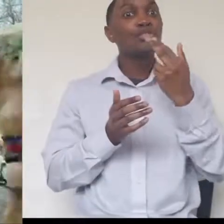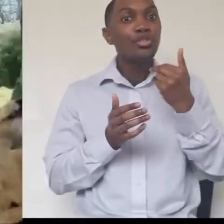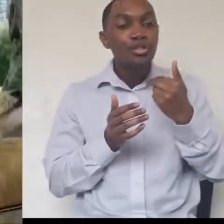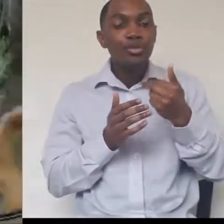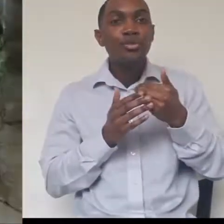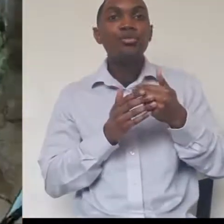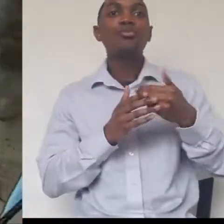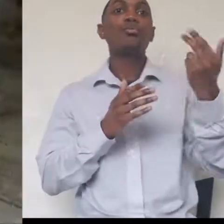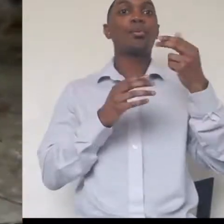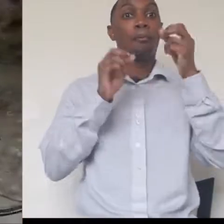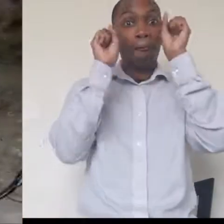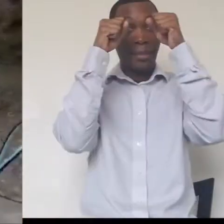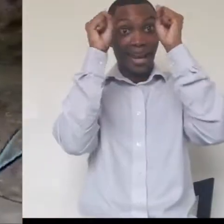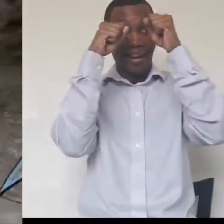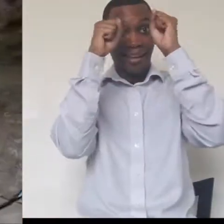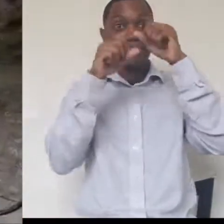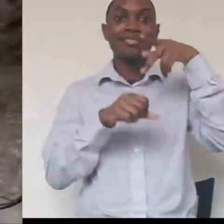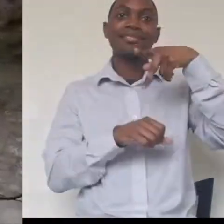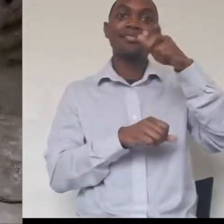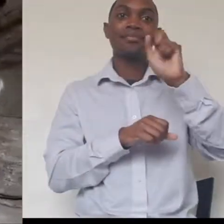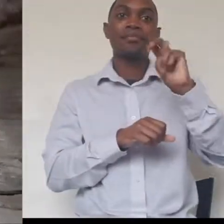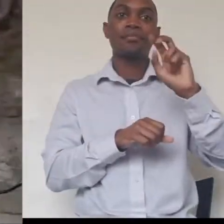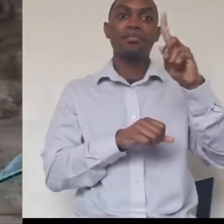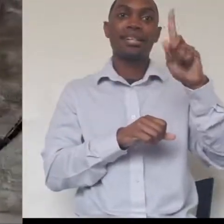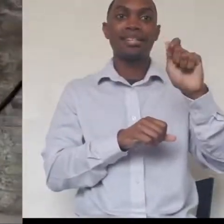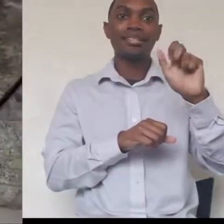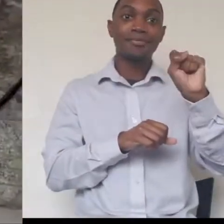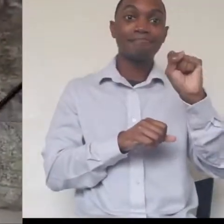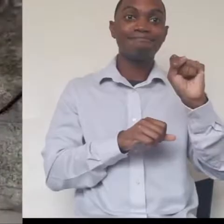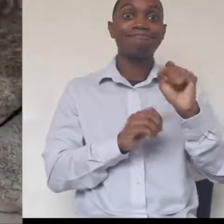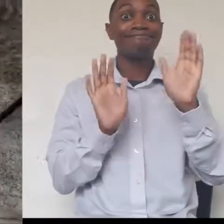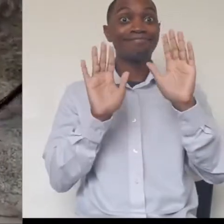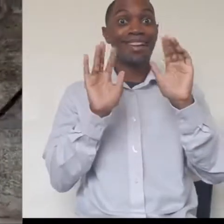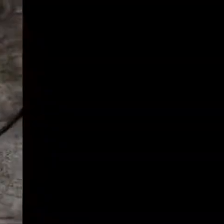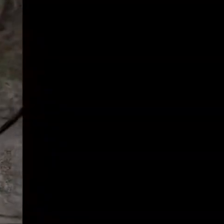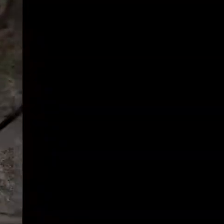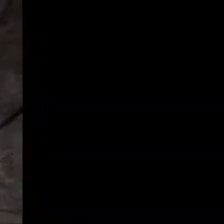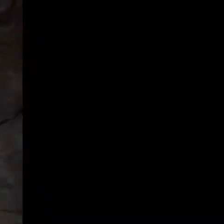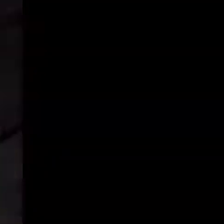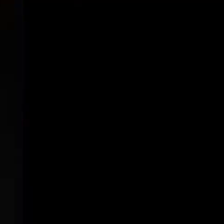Tomorrow at 3 o'clock for another home safari. I believe it's our adorable red panda. So stay tuned for that.